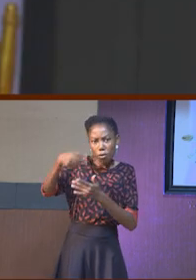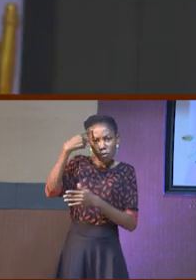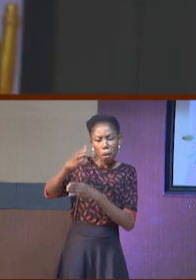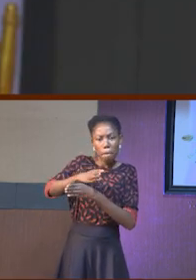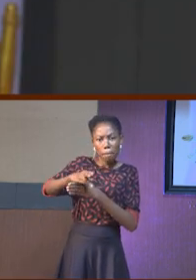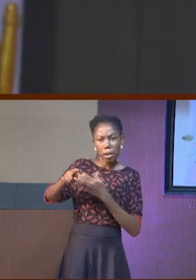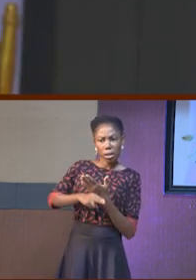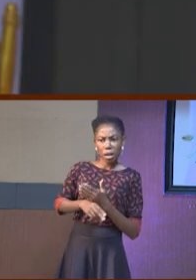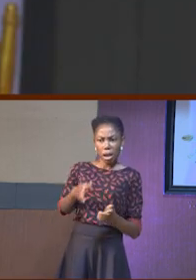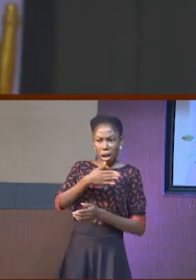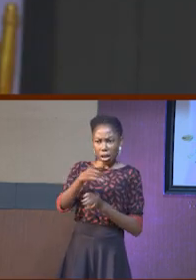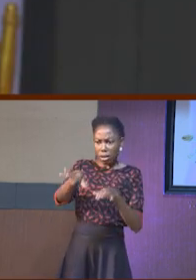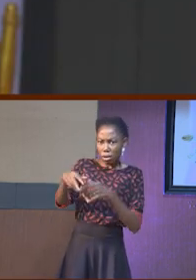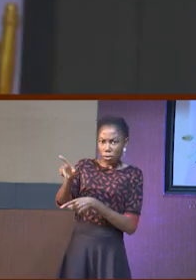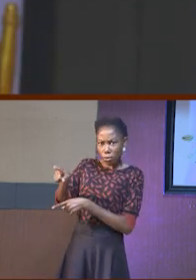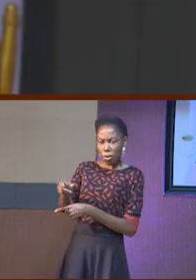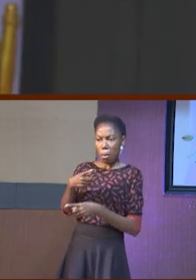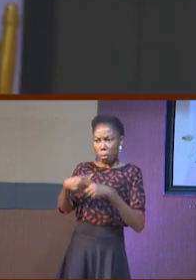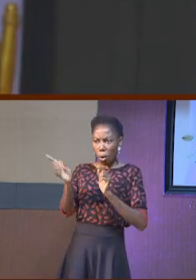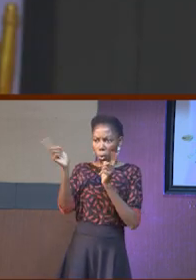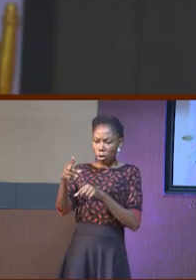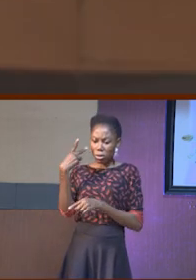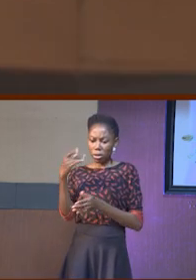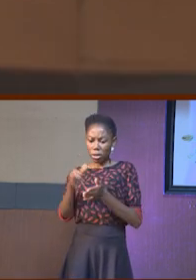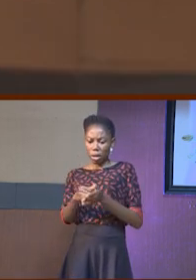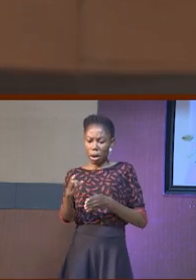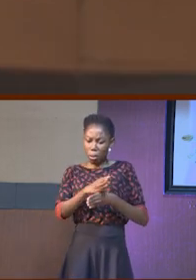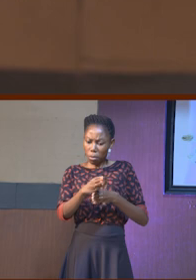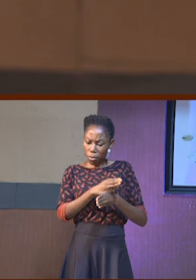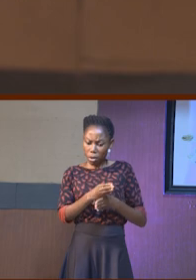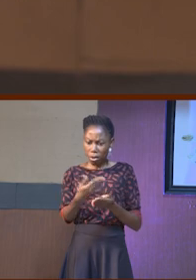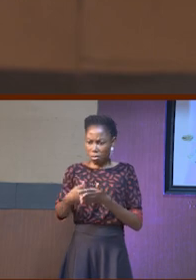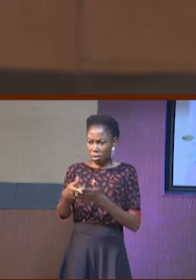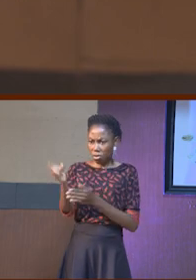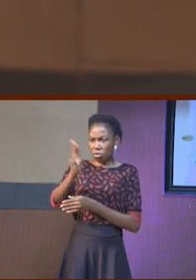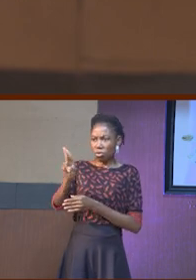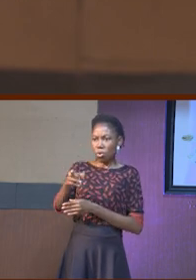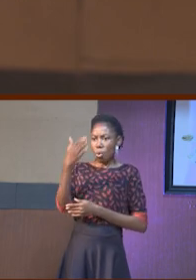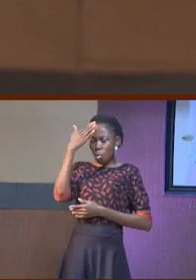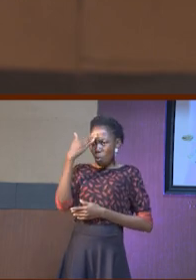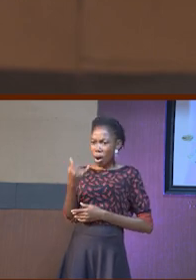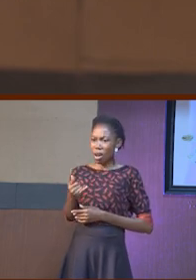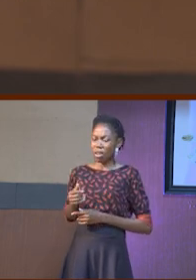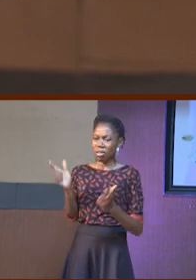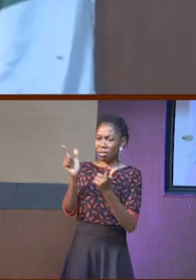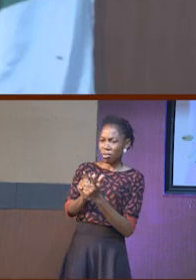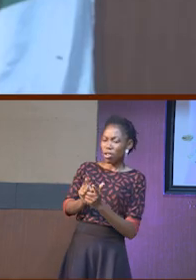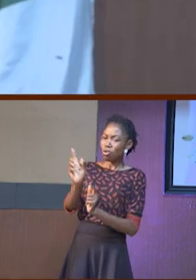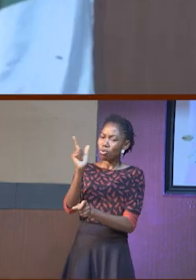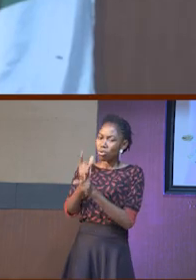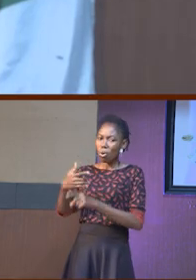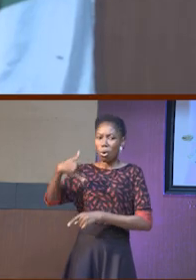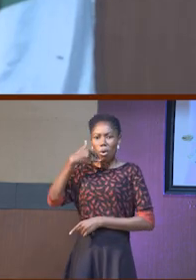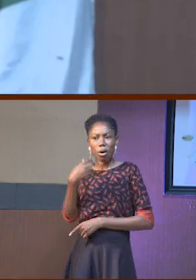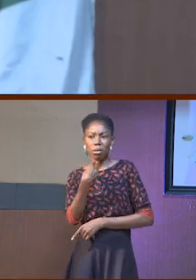for, and she advanced the money to you. And when you realize you want to use the money for another business, what stopped you the same way you reached her earlier on to